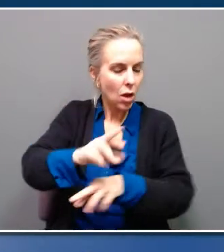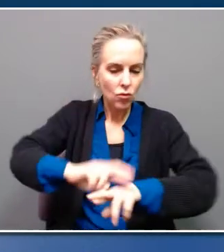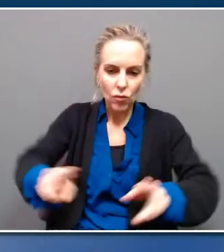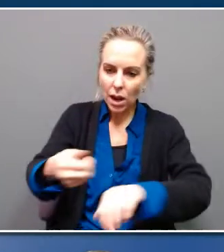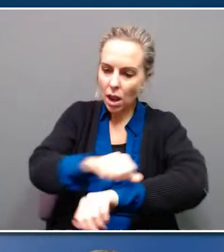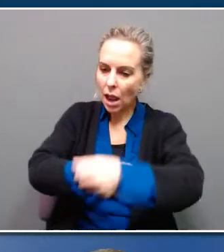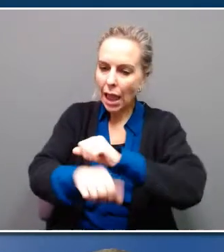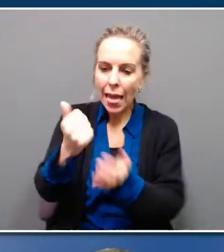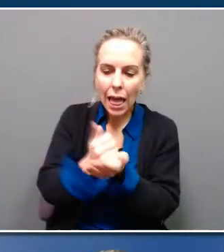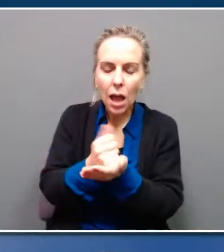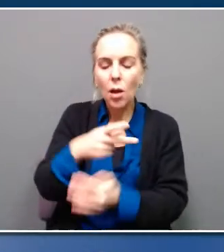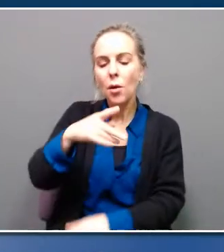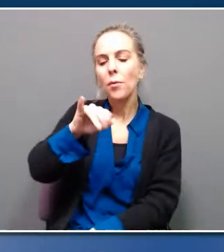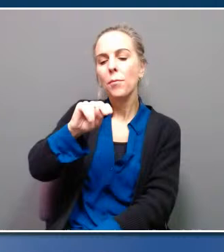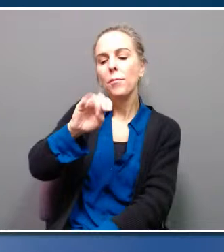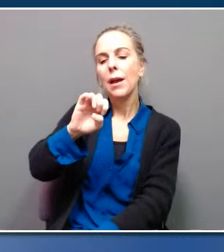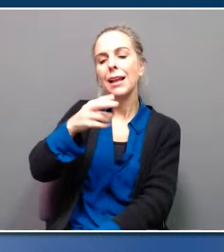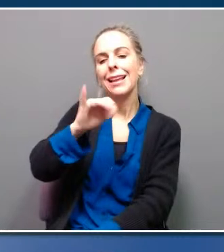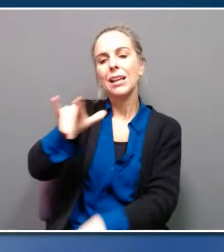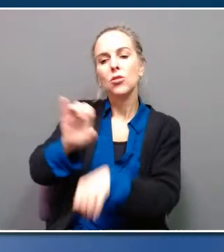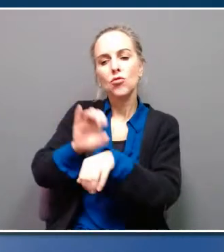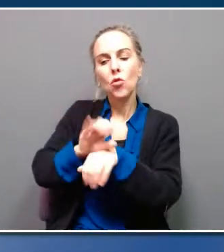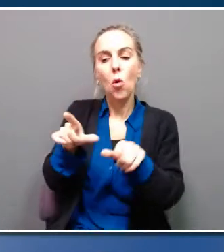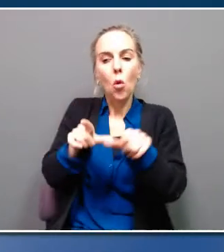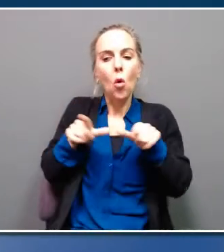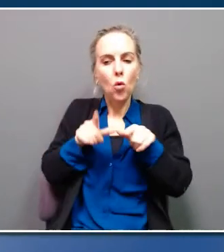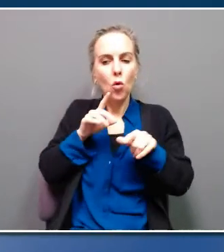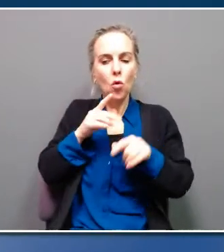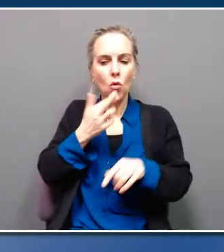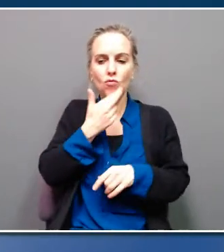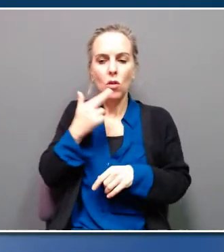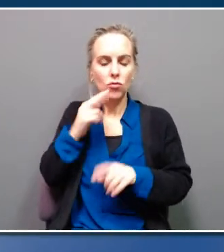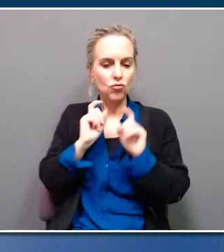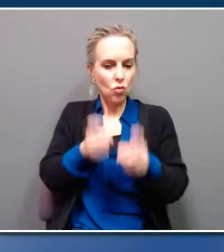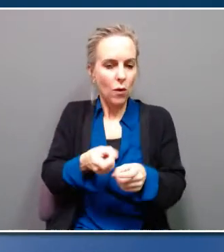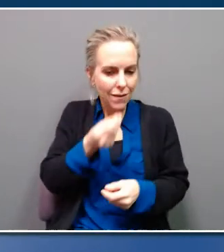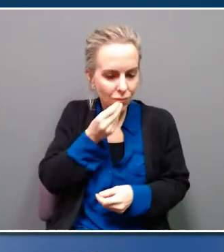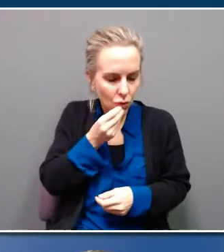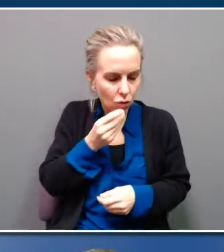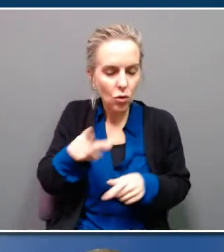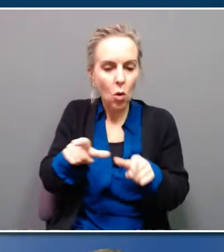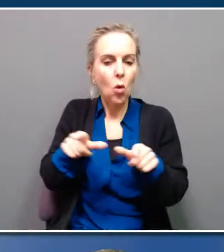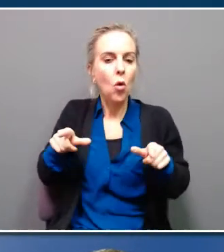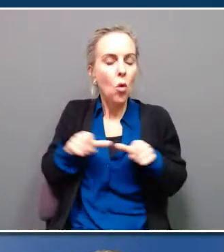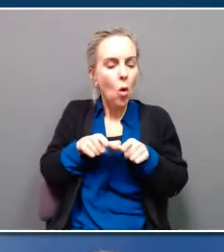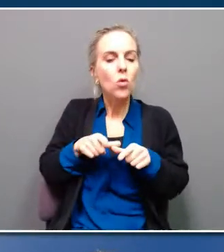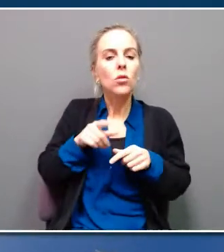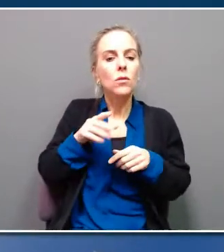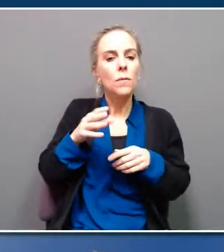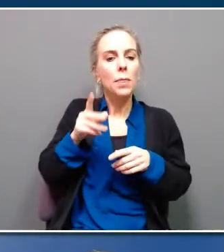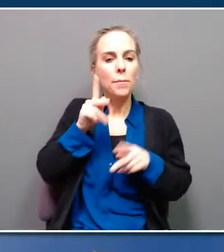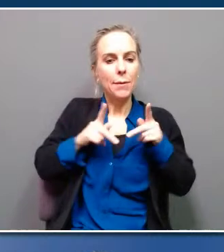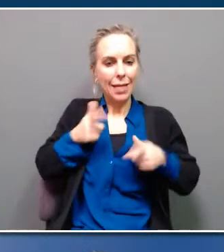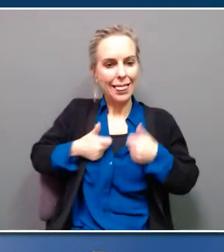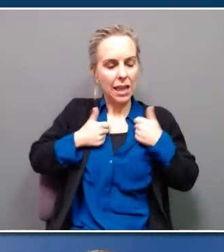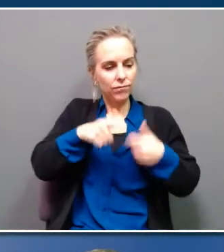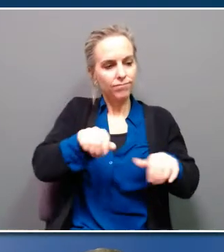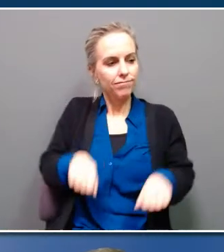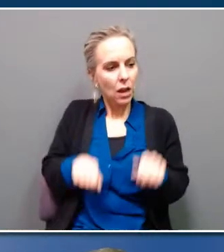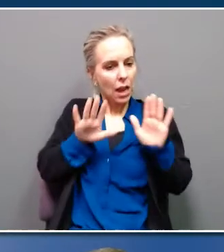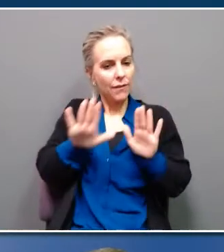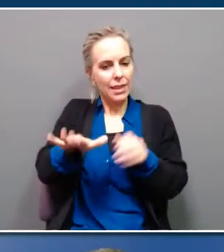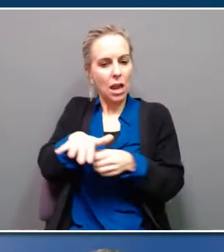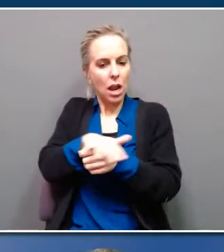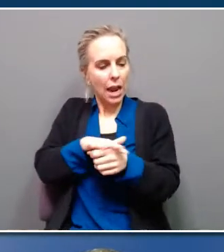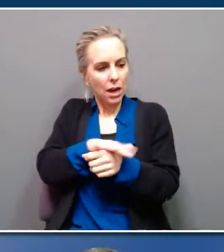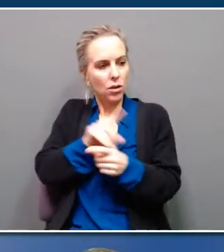Church, local restaurants who helped donate food, and local residents who offered up their land to allow all these folks to work. There's so